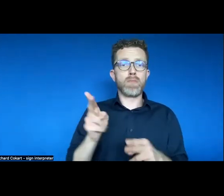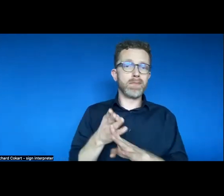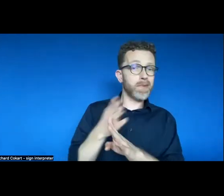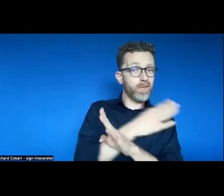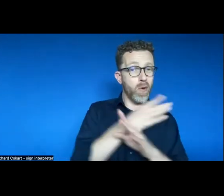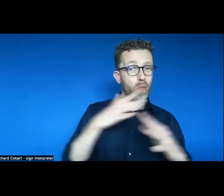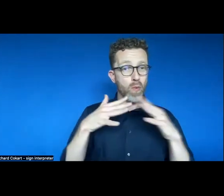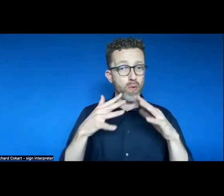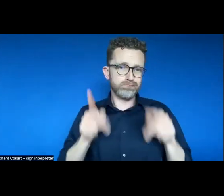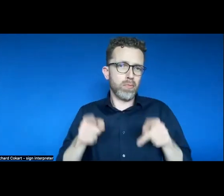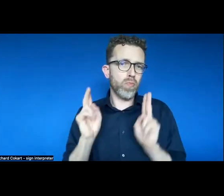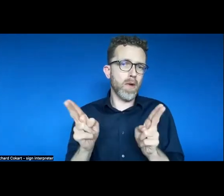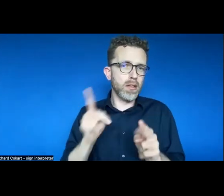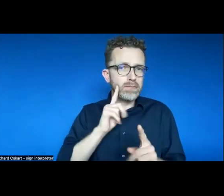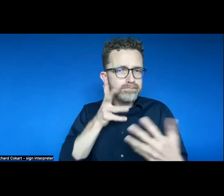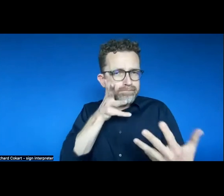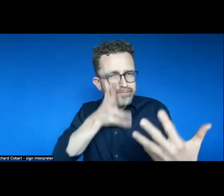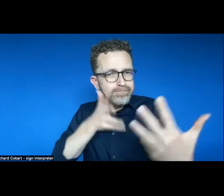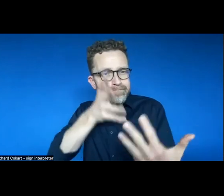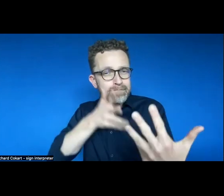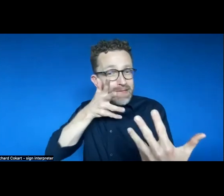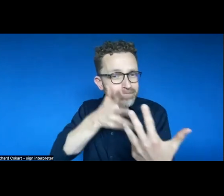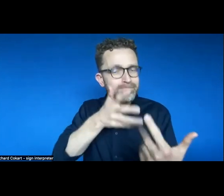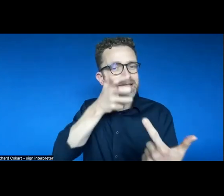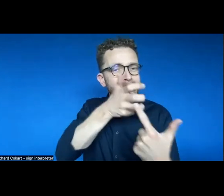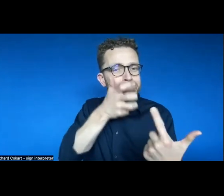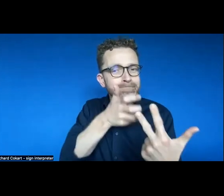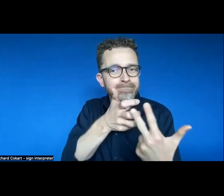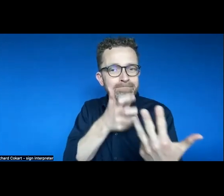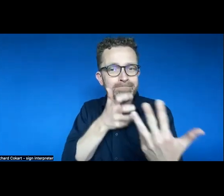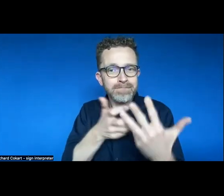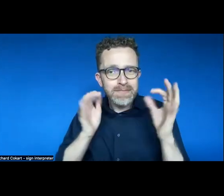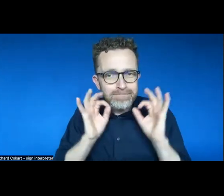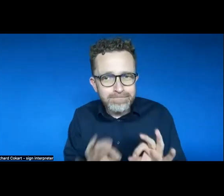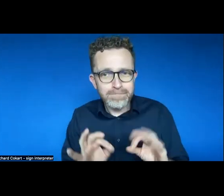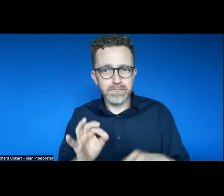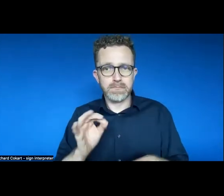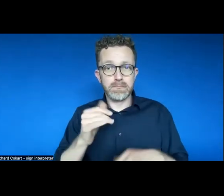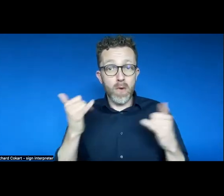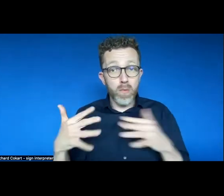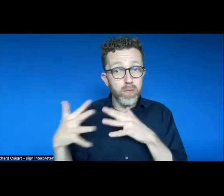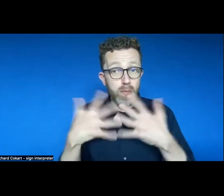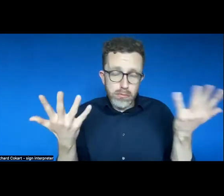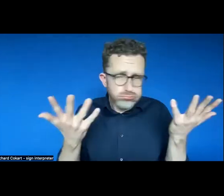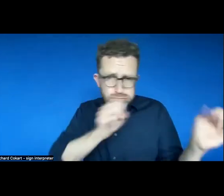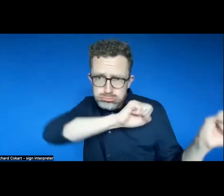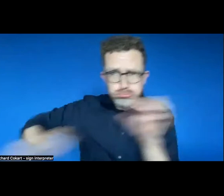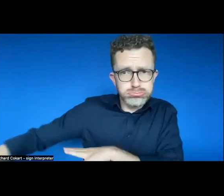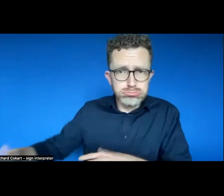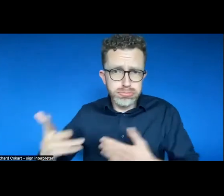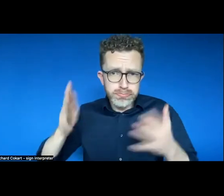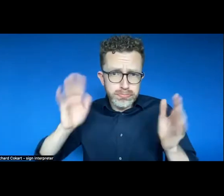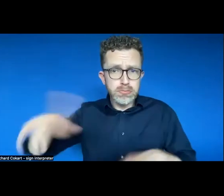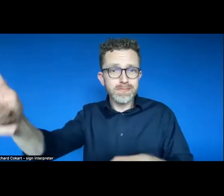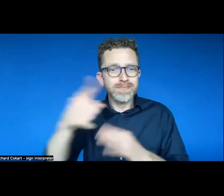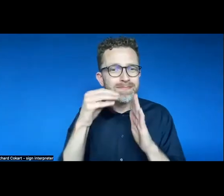medical records were lost for 3 or 4 or even more days. I'm not sure how many days. The director was not clear about that, but the